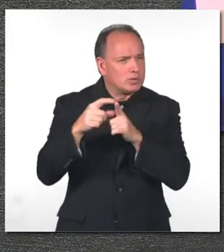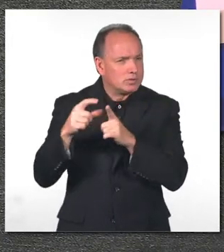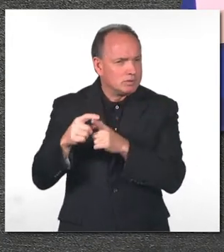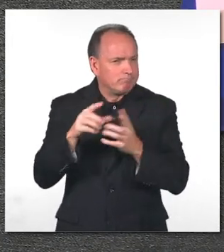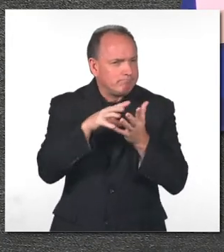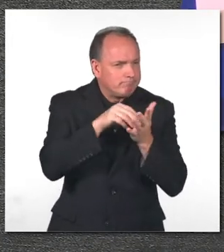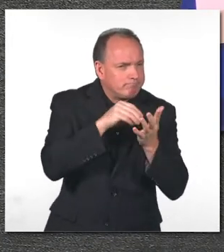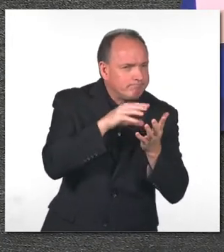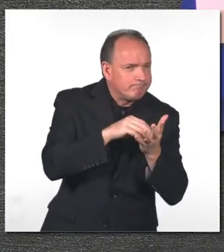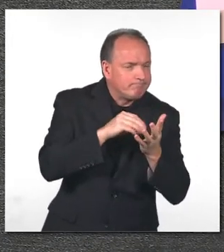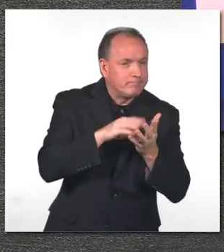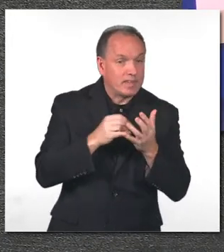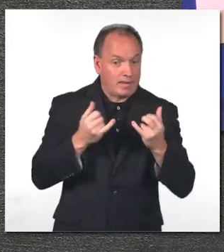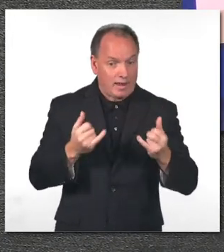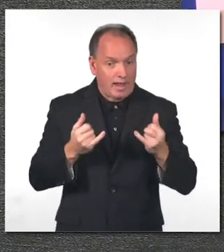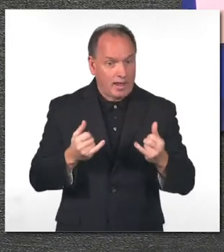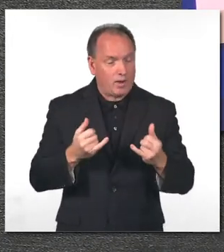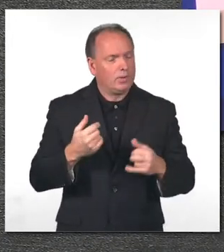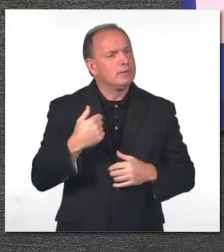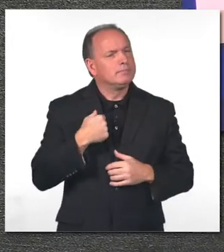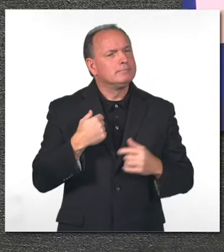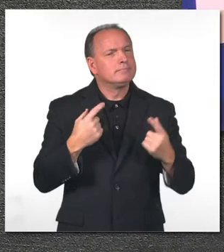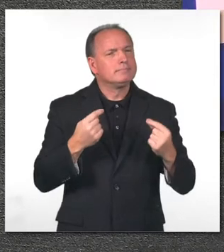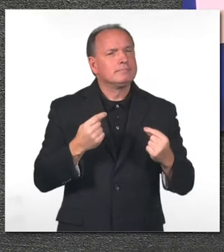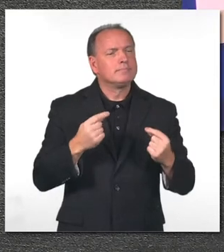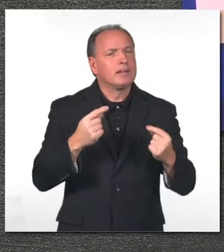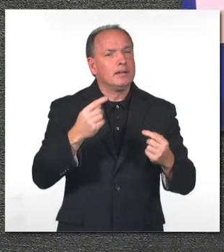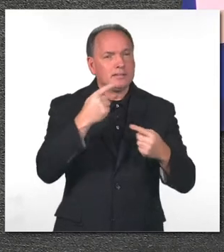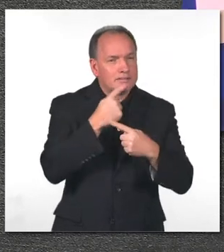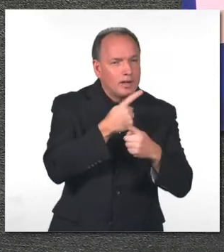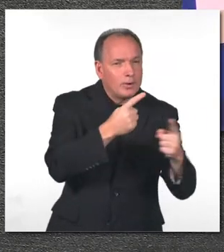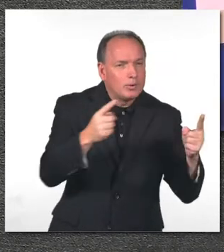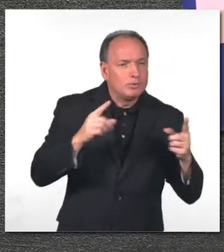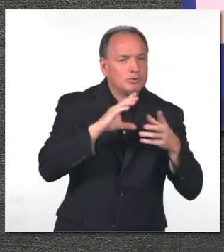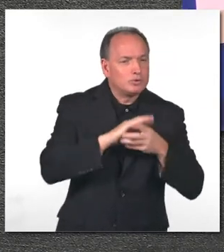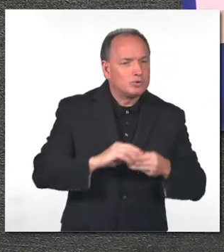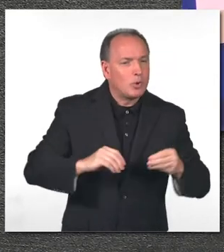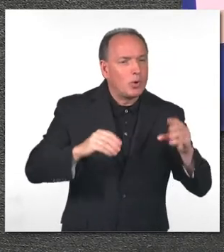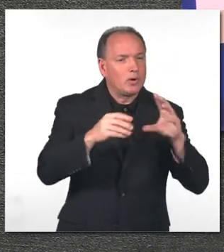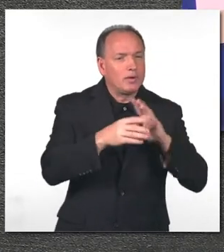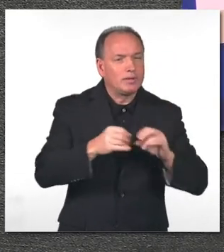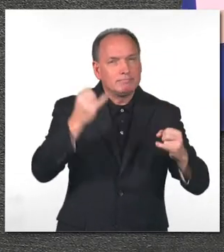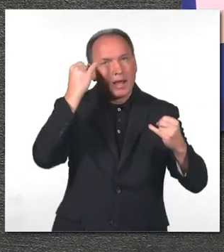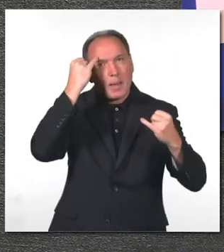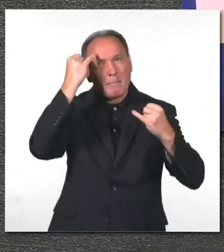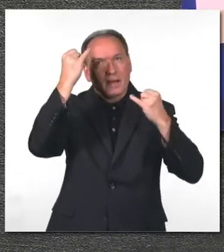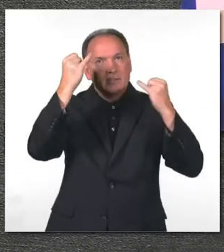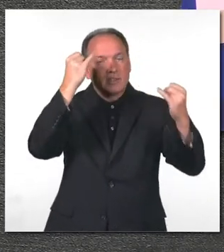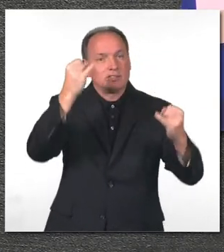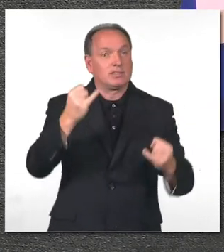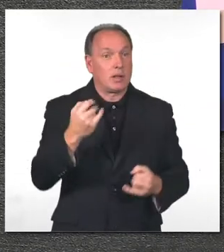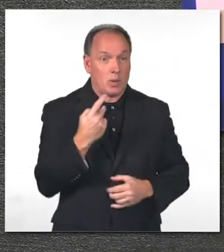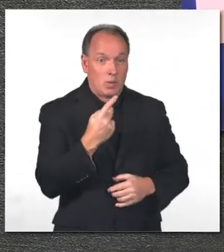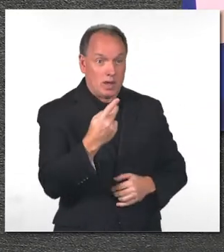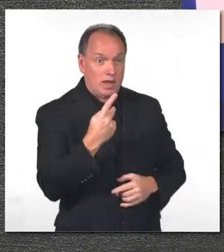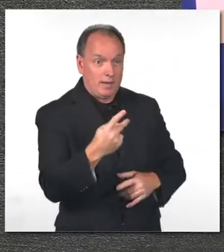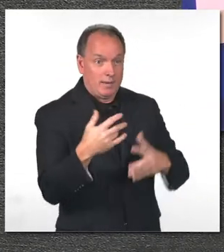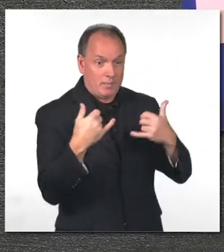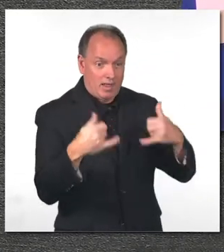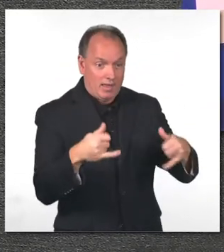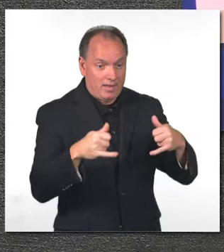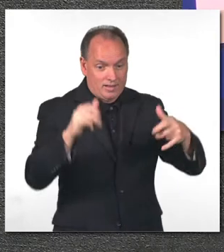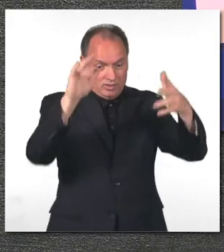Now I'm going to enter the world of imagination so come along with me and we will go out and play in the snow together.